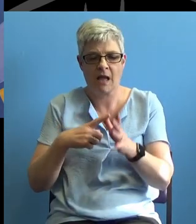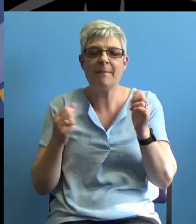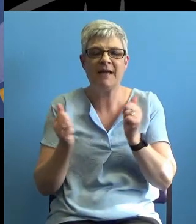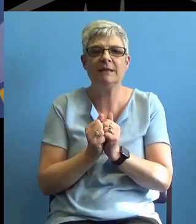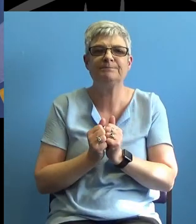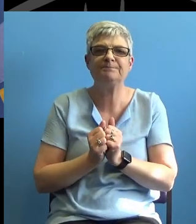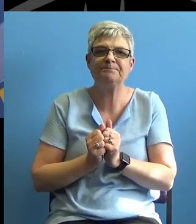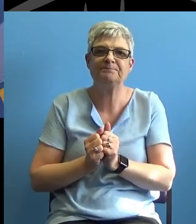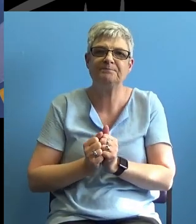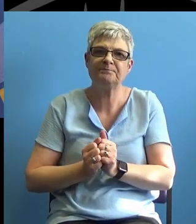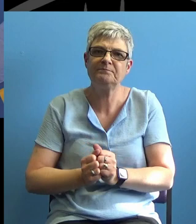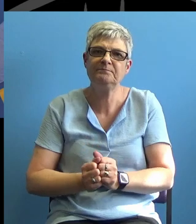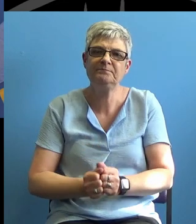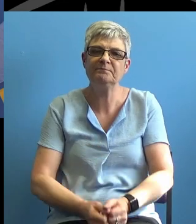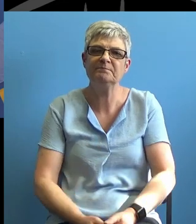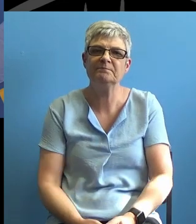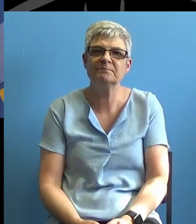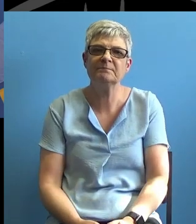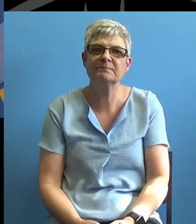Amen.